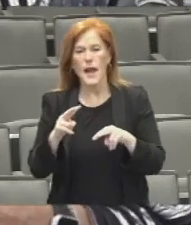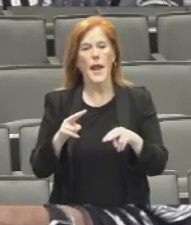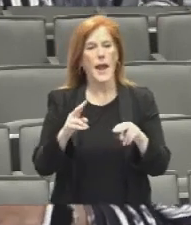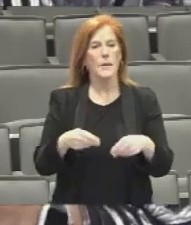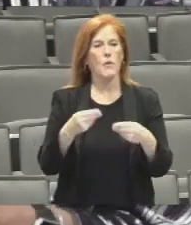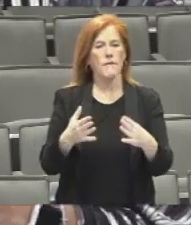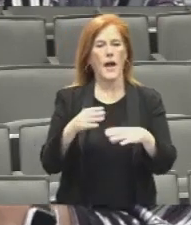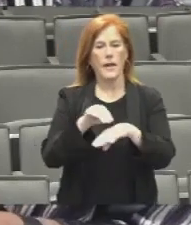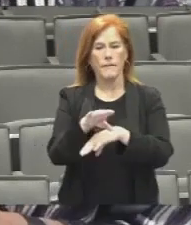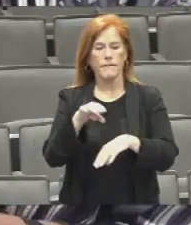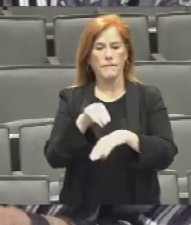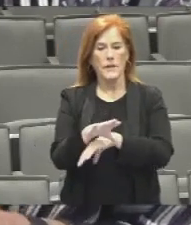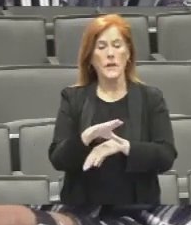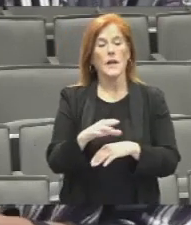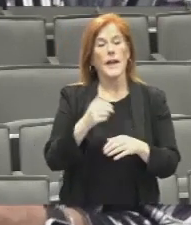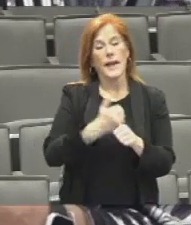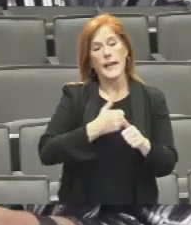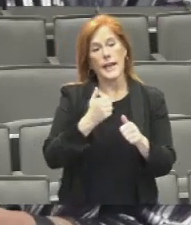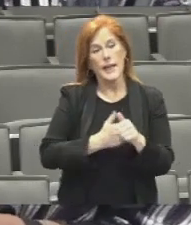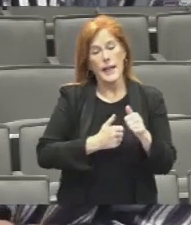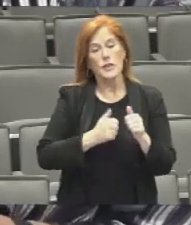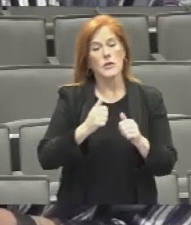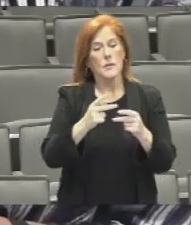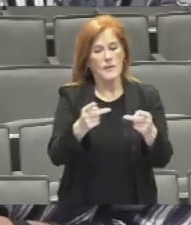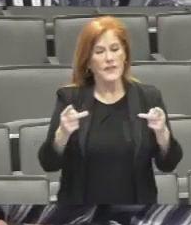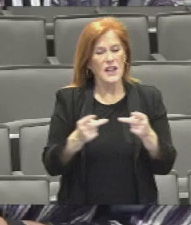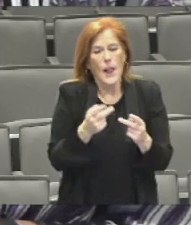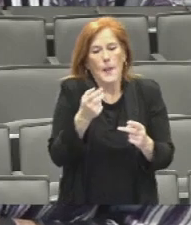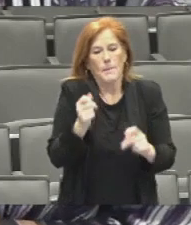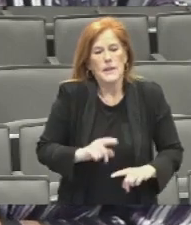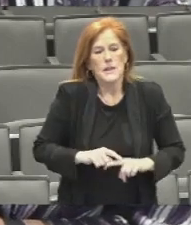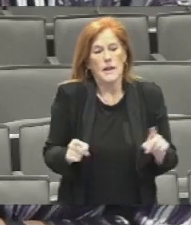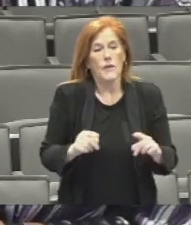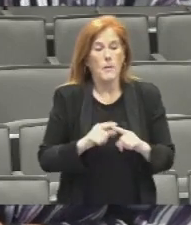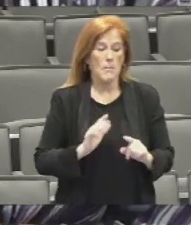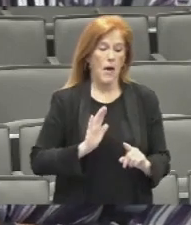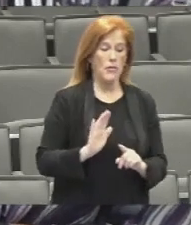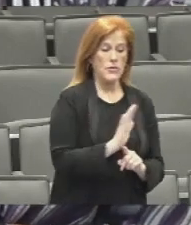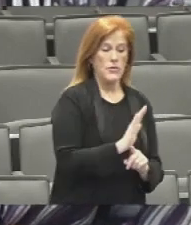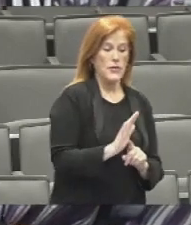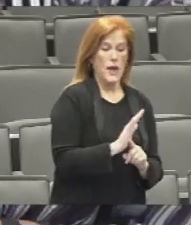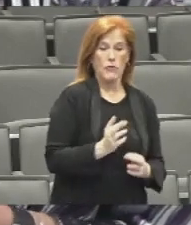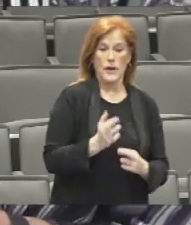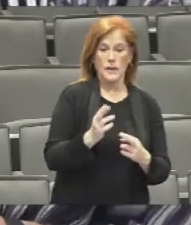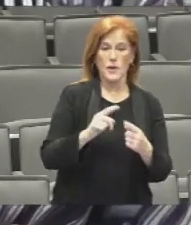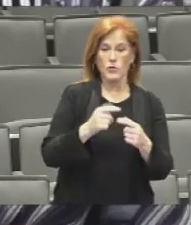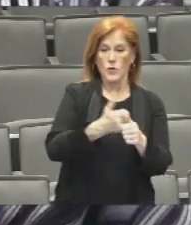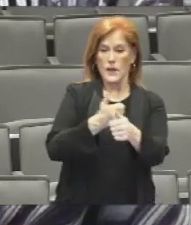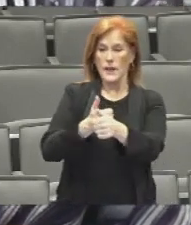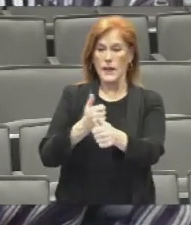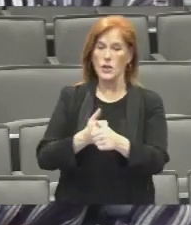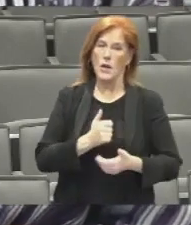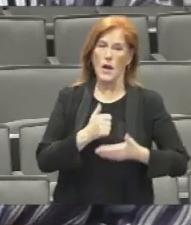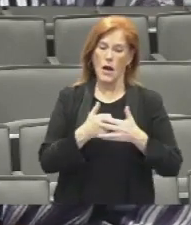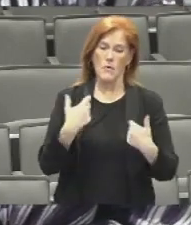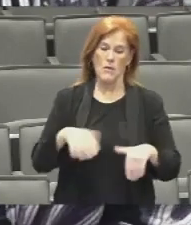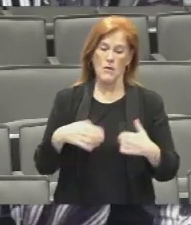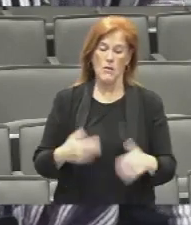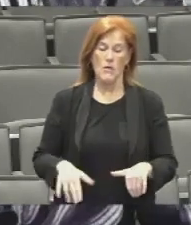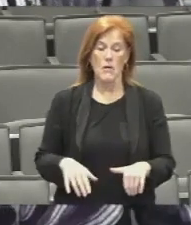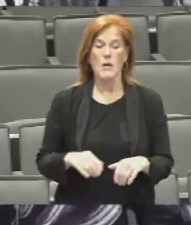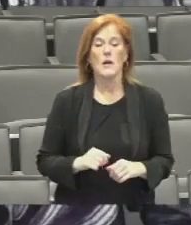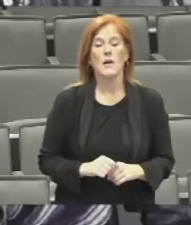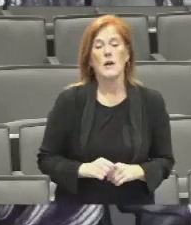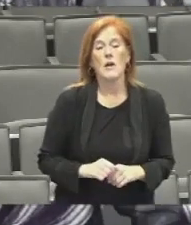every facility. Every facility is slightly different, but their recommendation have really helped. They also have gone